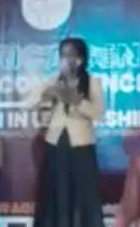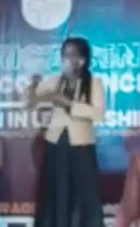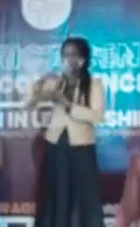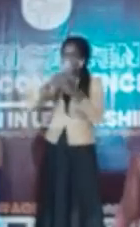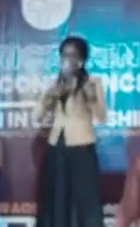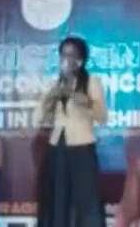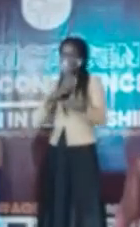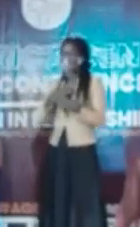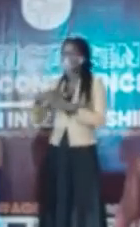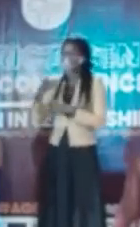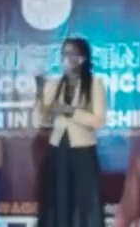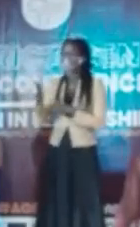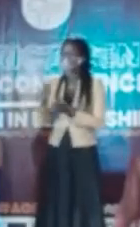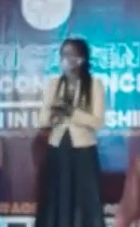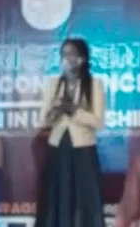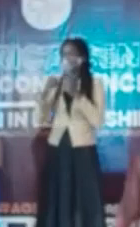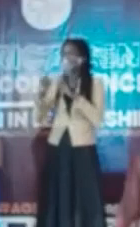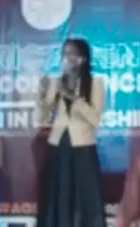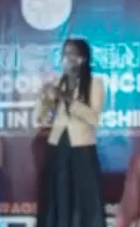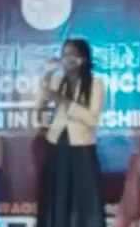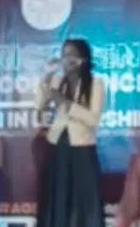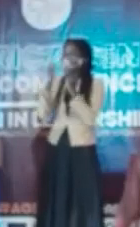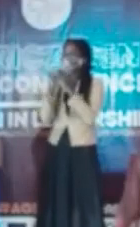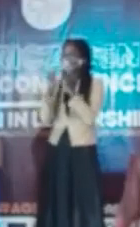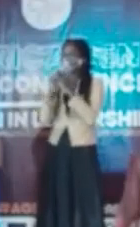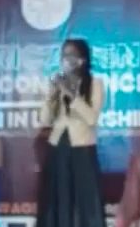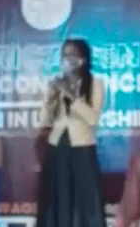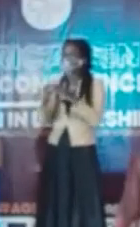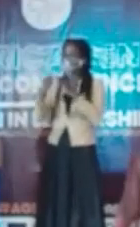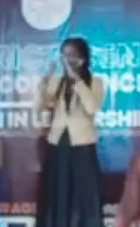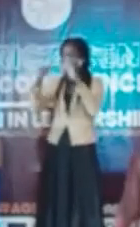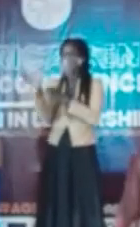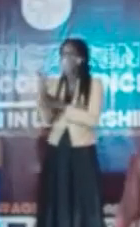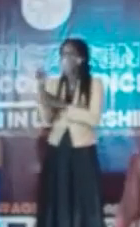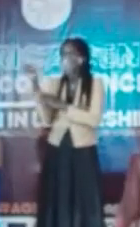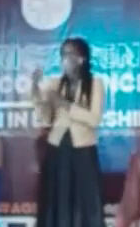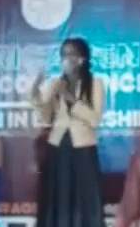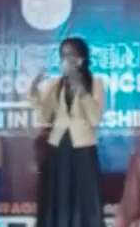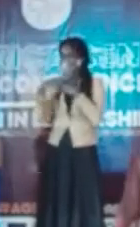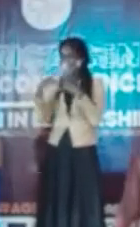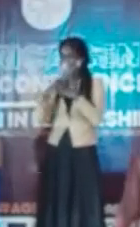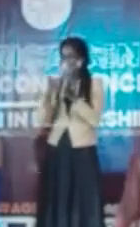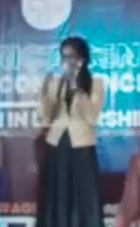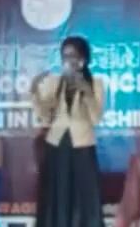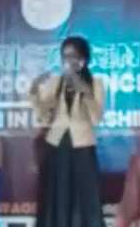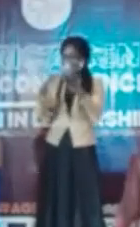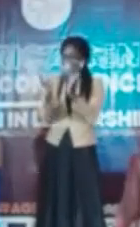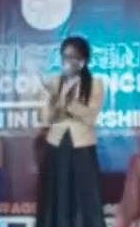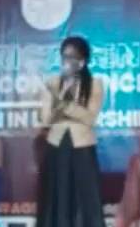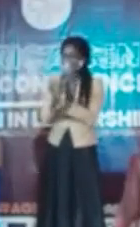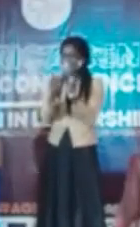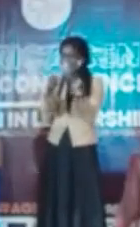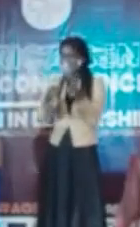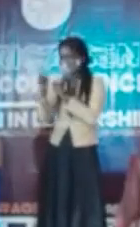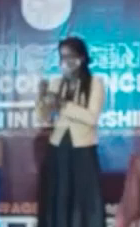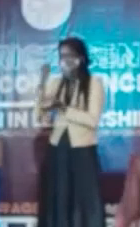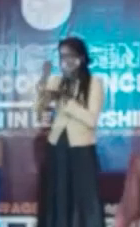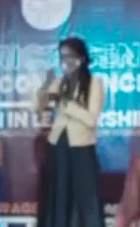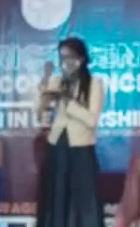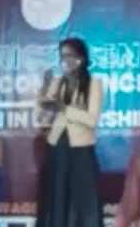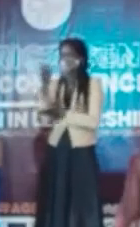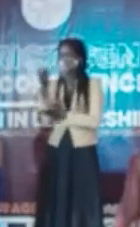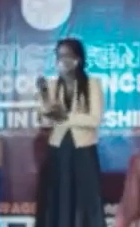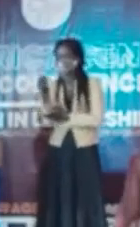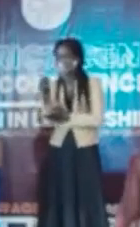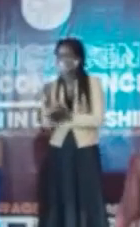also interface meeting with parliamentarians, especially the committees on agriculture, budget and finance, and